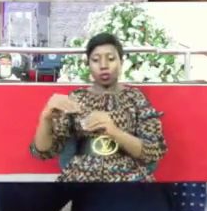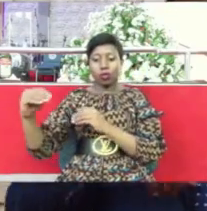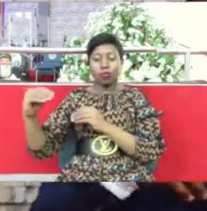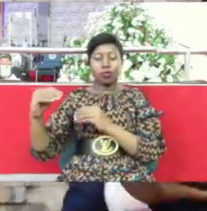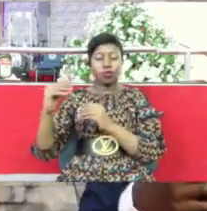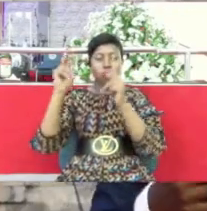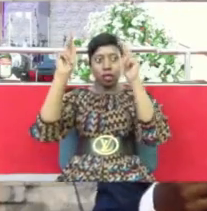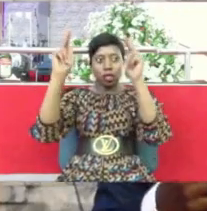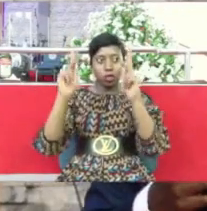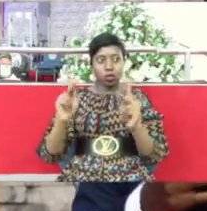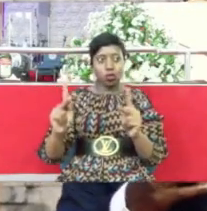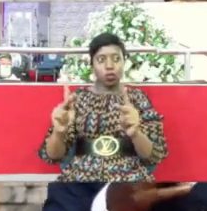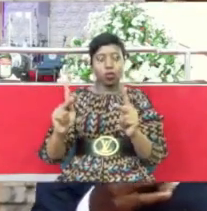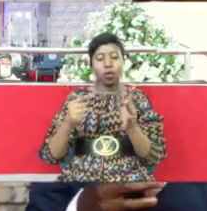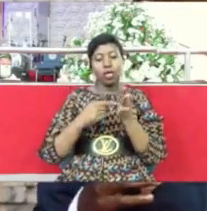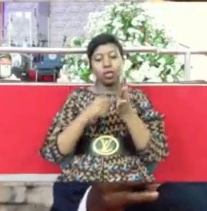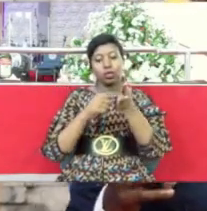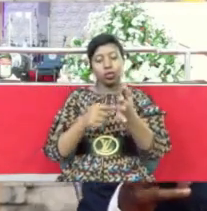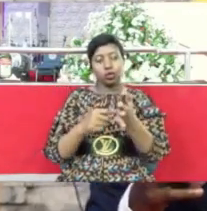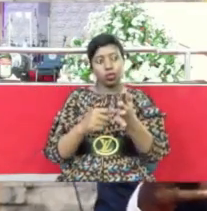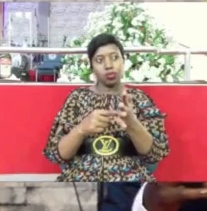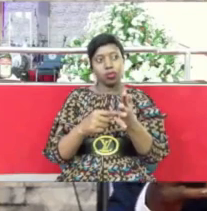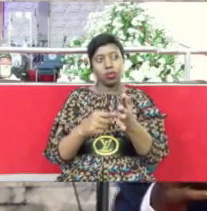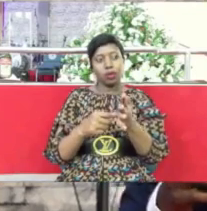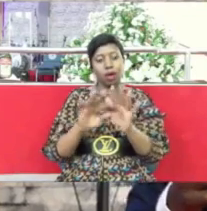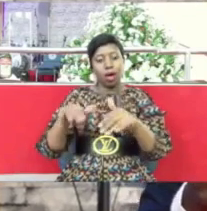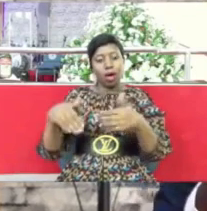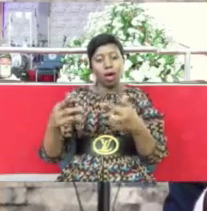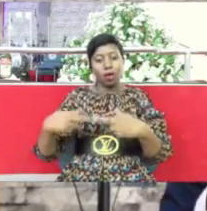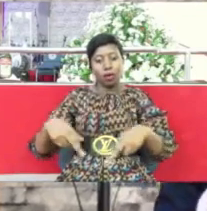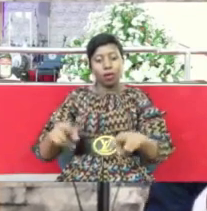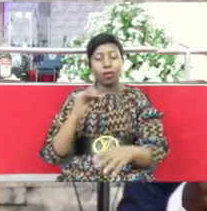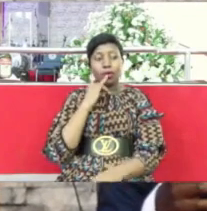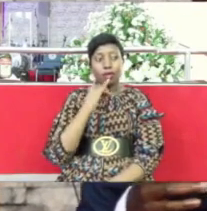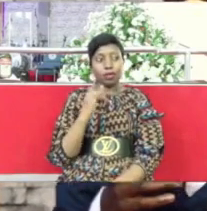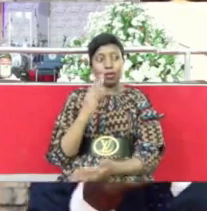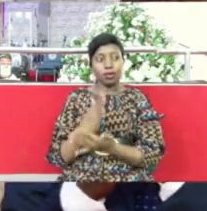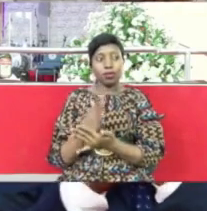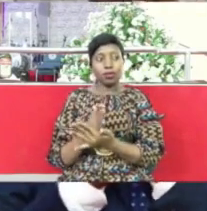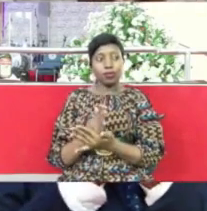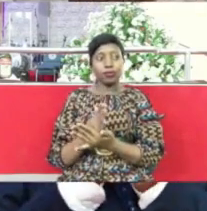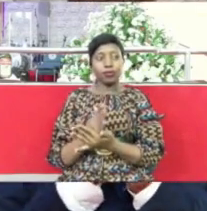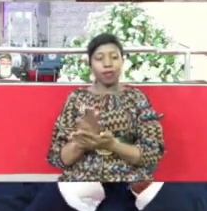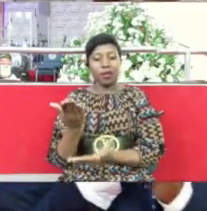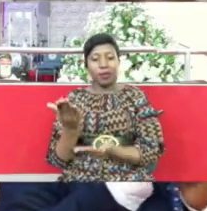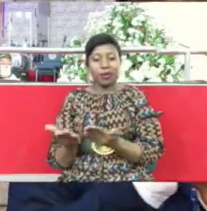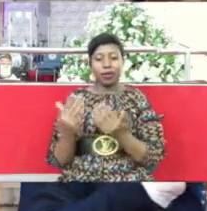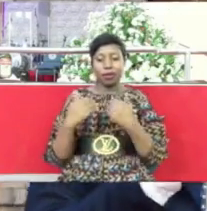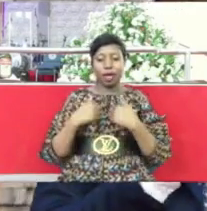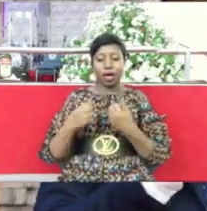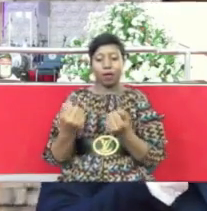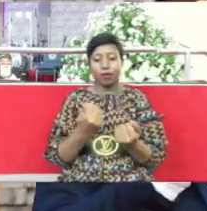hapa. He tells you where there is jam all the way in Kisumu. He will tell you if it is Kericho, utaonyeshwa damu nyekundu,